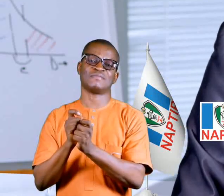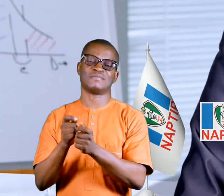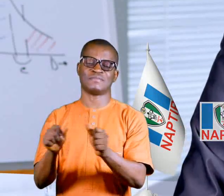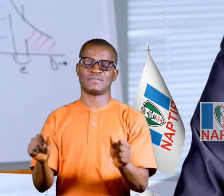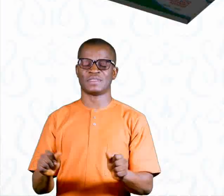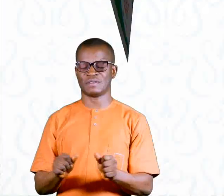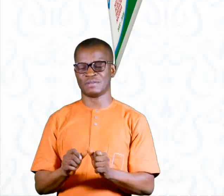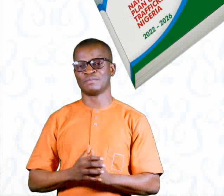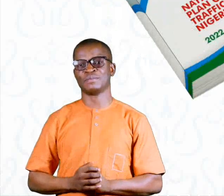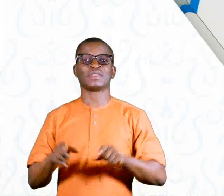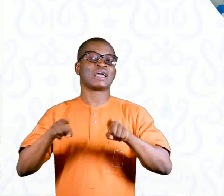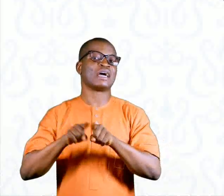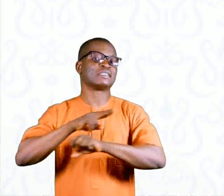avenue.